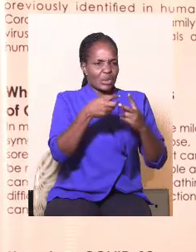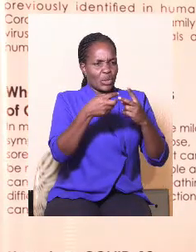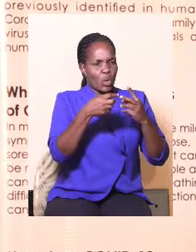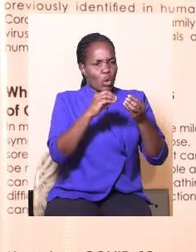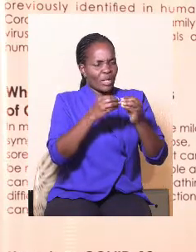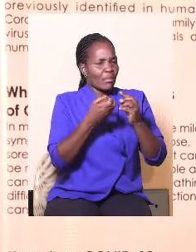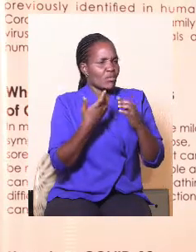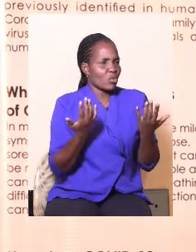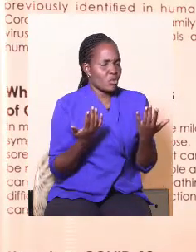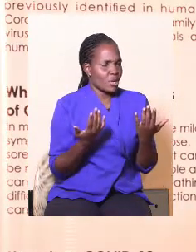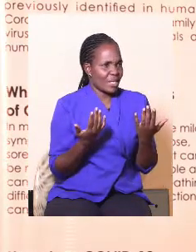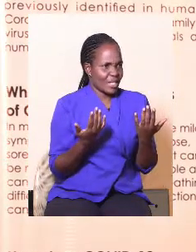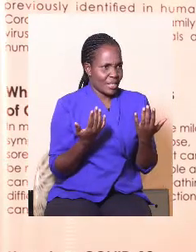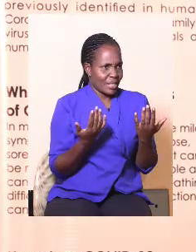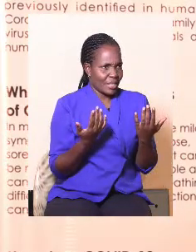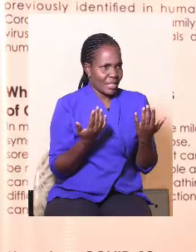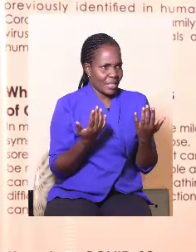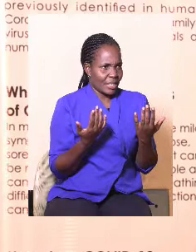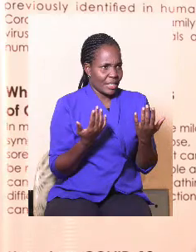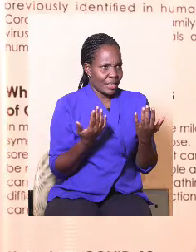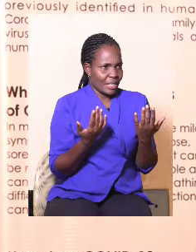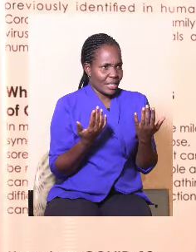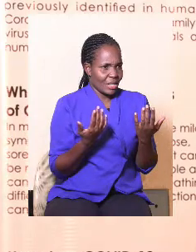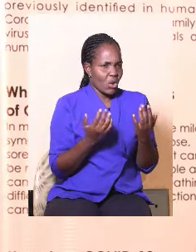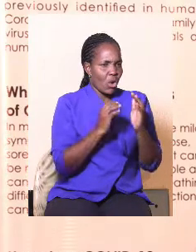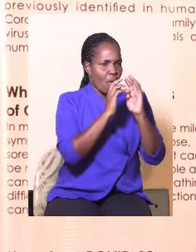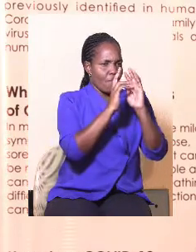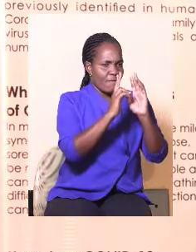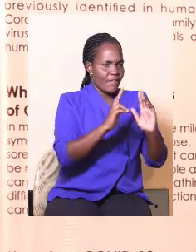at the profile of the population,